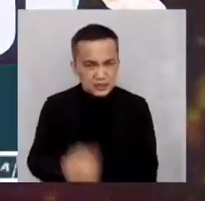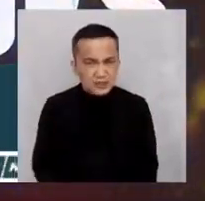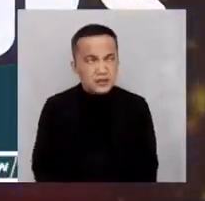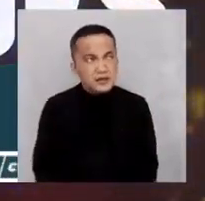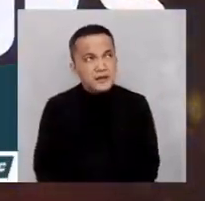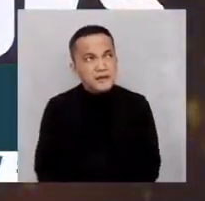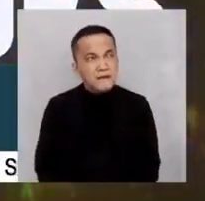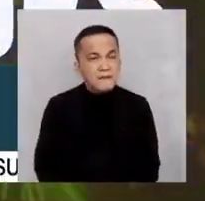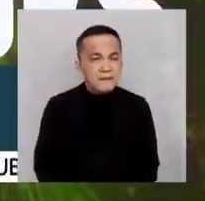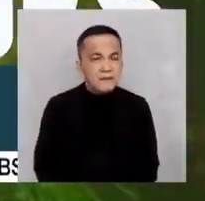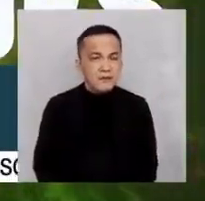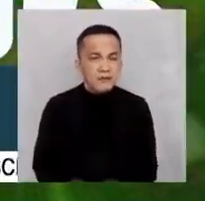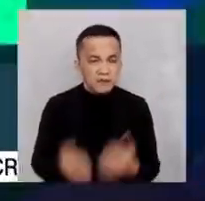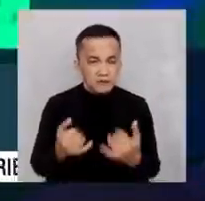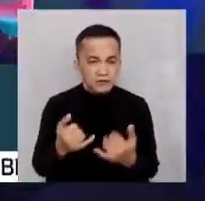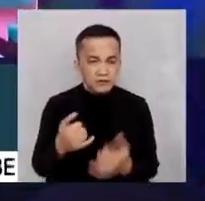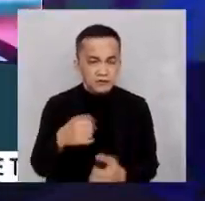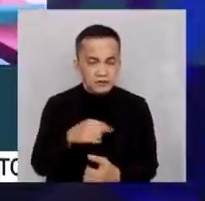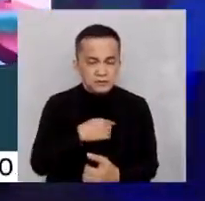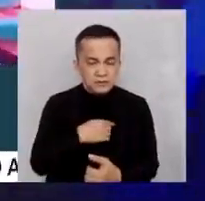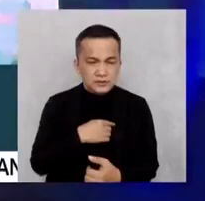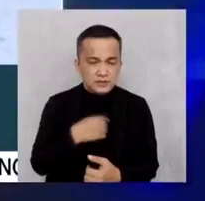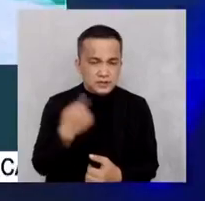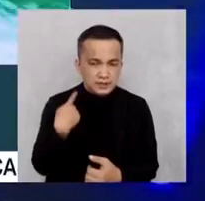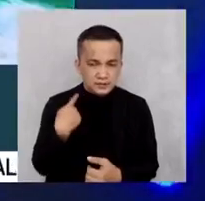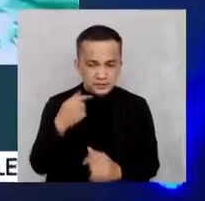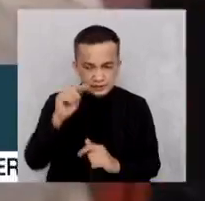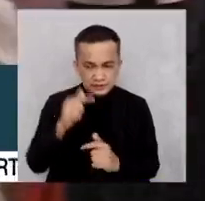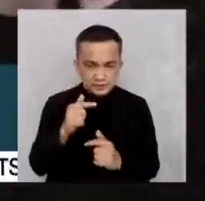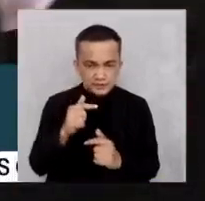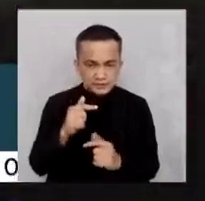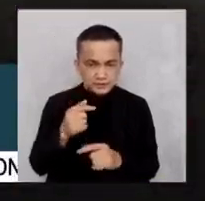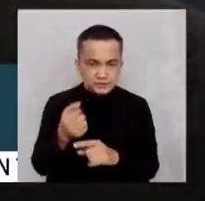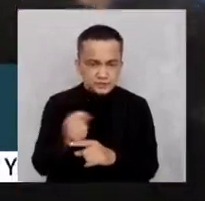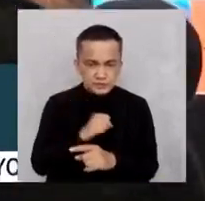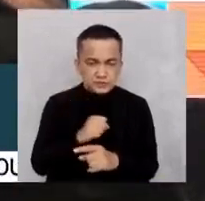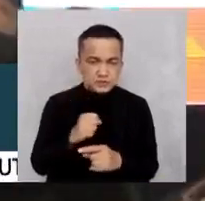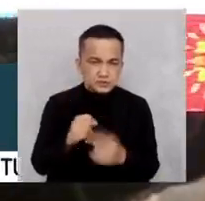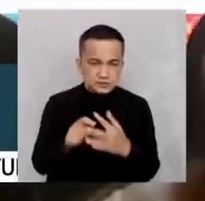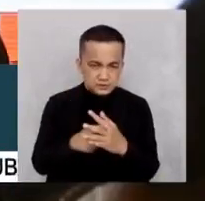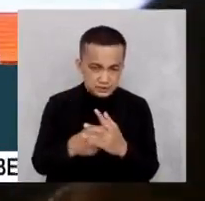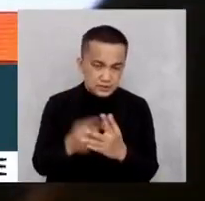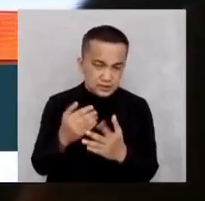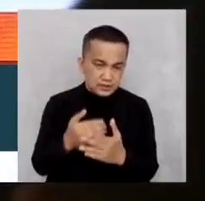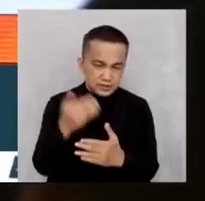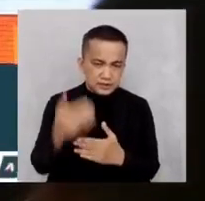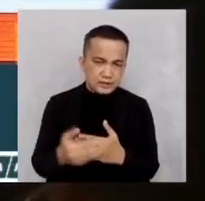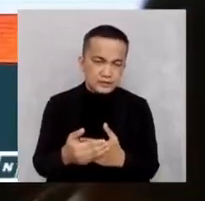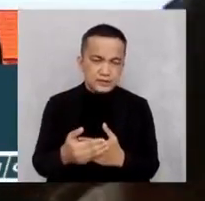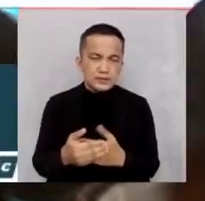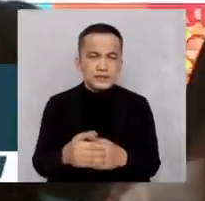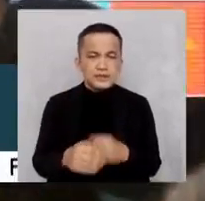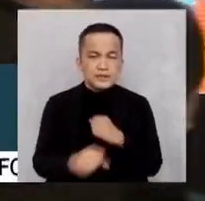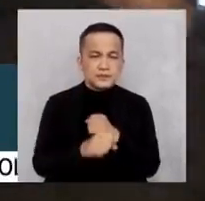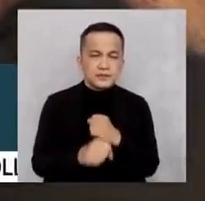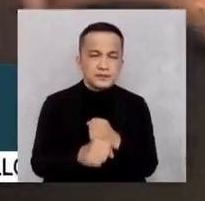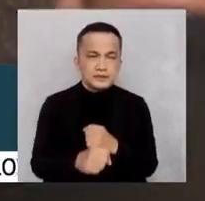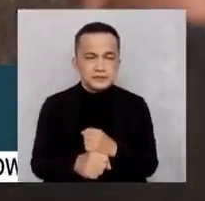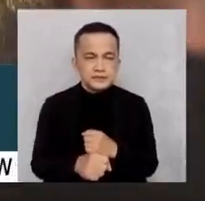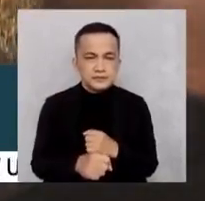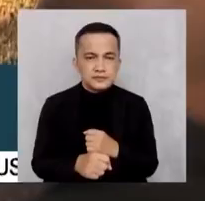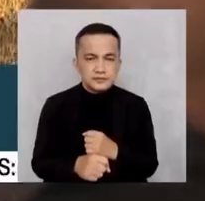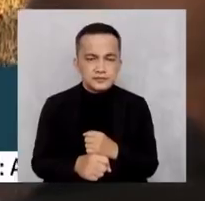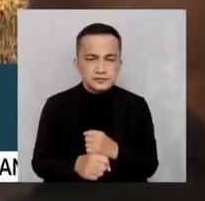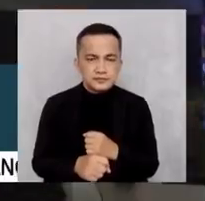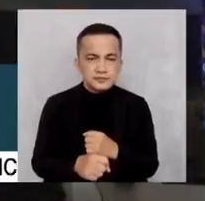at the moment, we have limited sources to start another campaign. So at